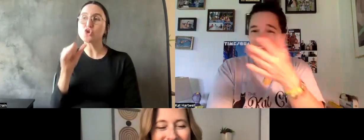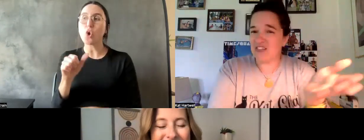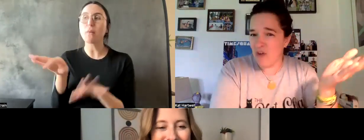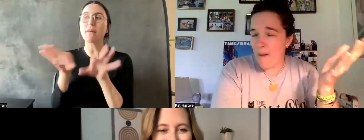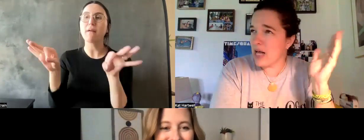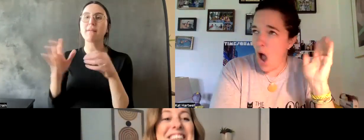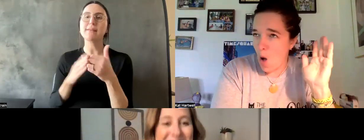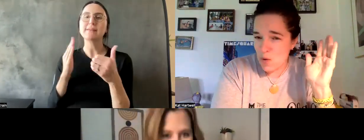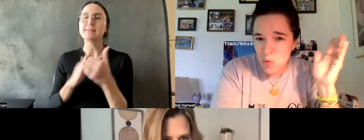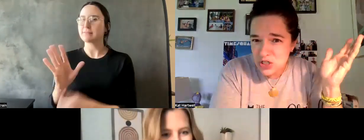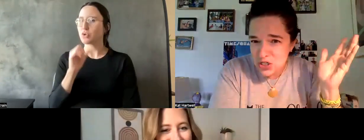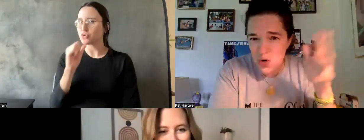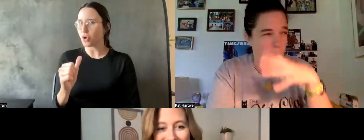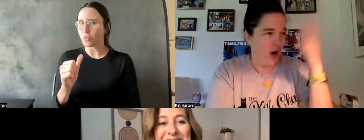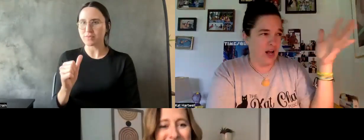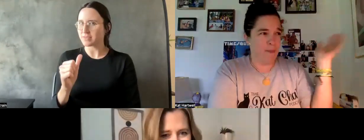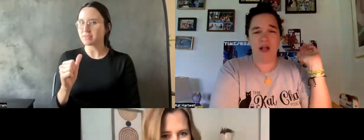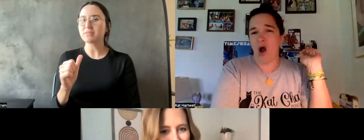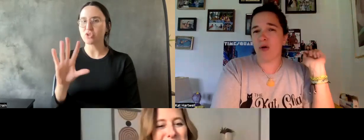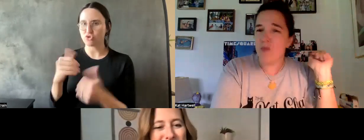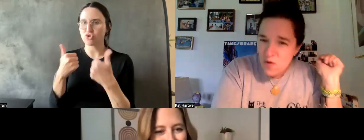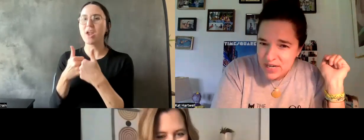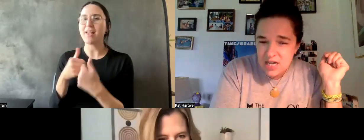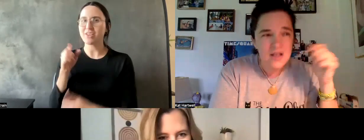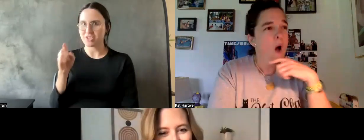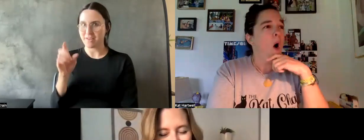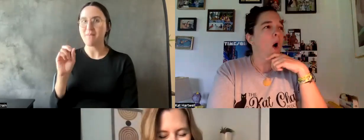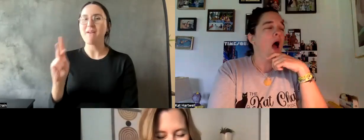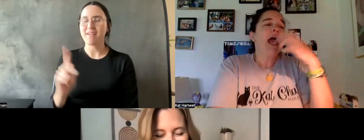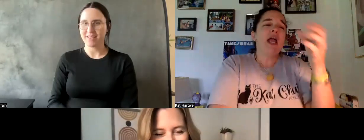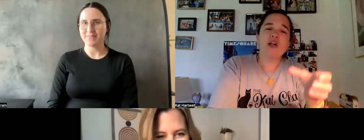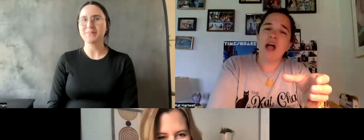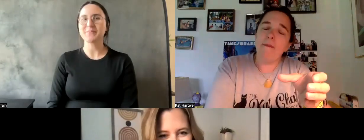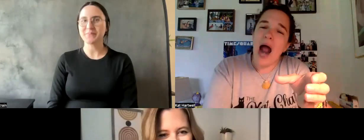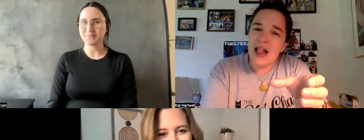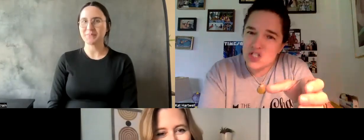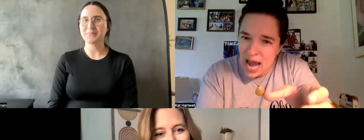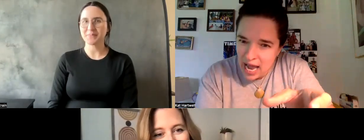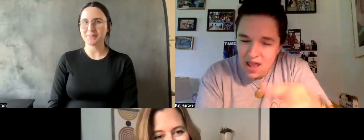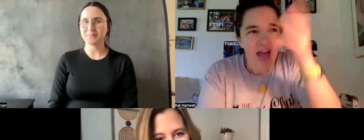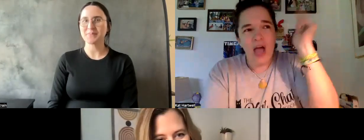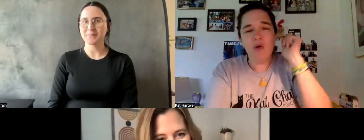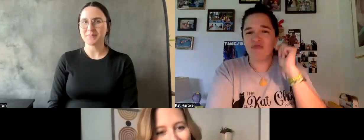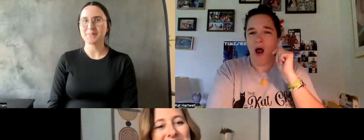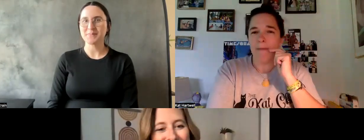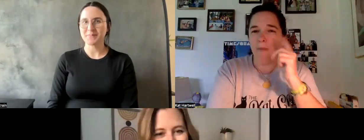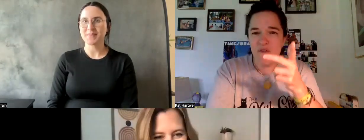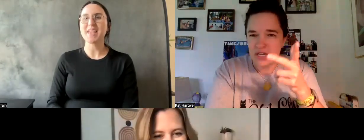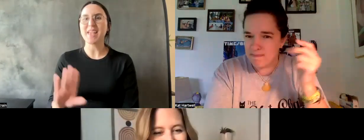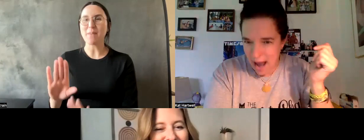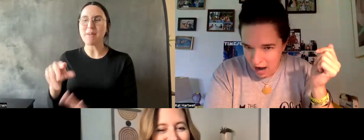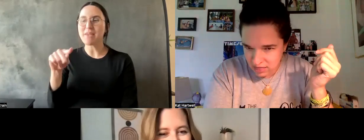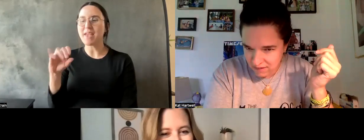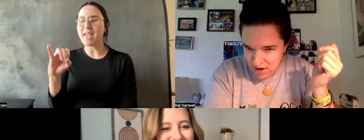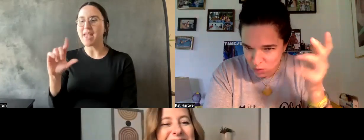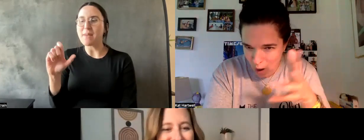goodness, that's fun. But with you on a couple of other movies. Here's the pilot shade. That was from my